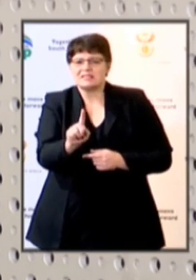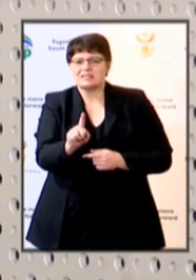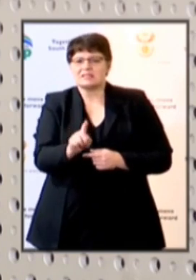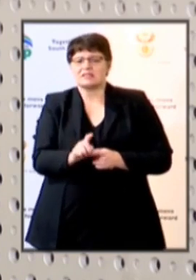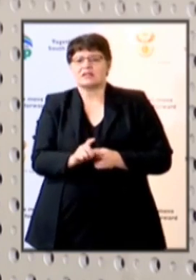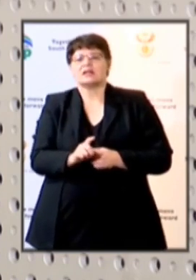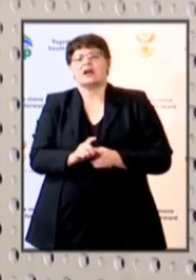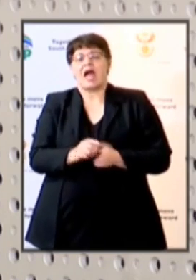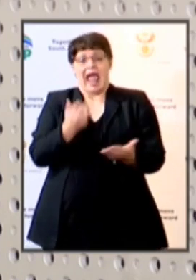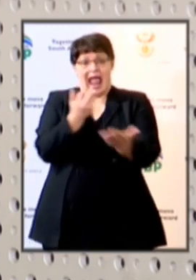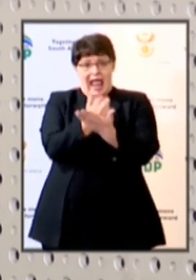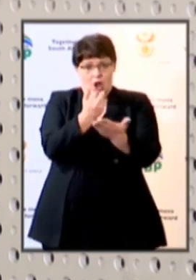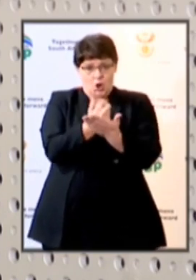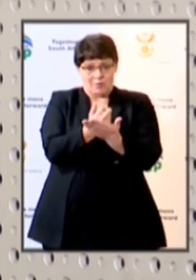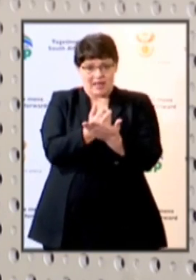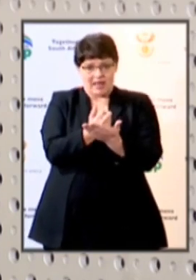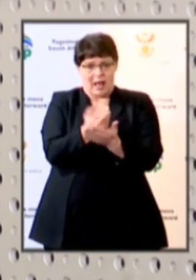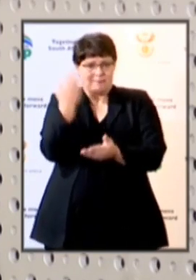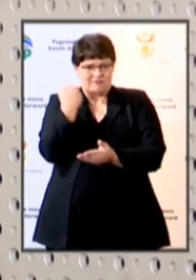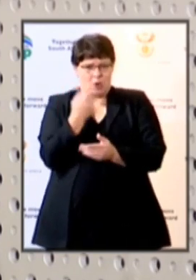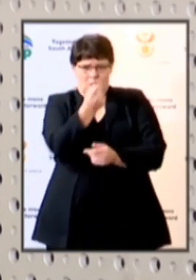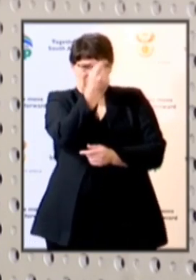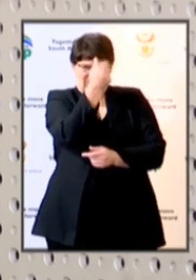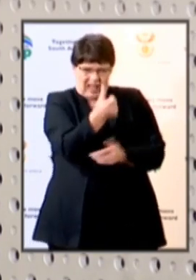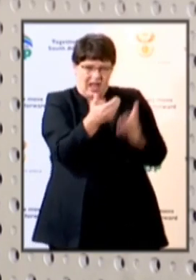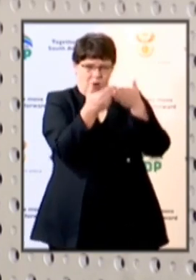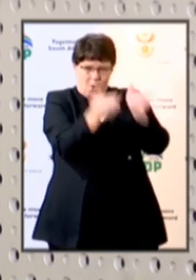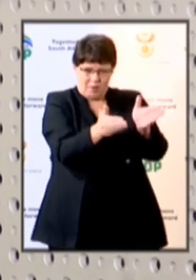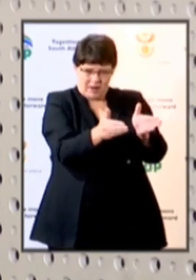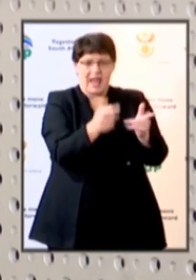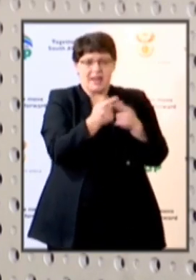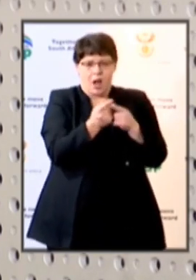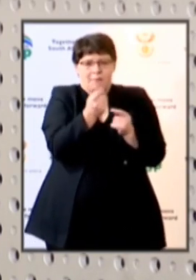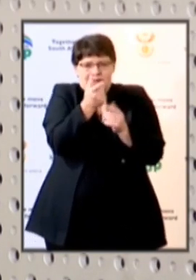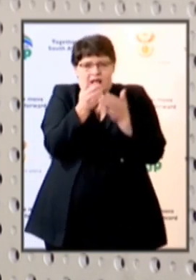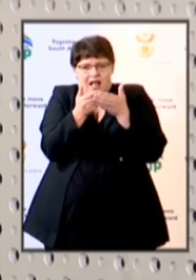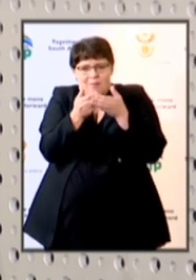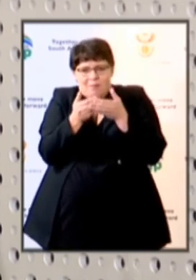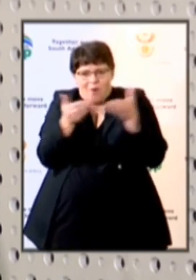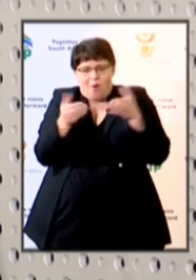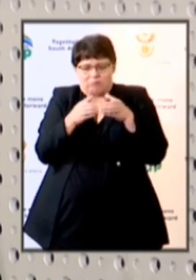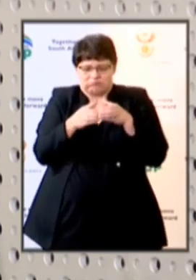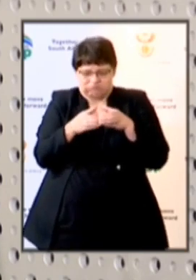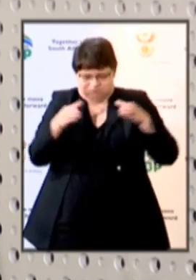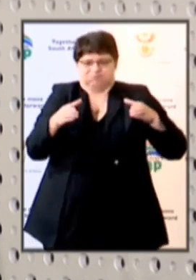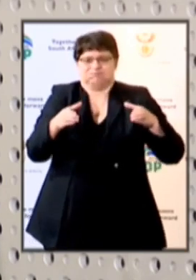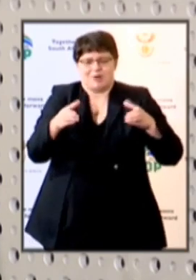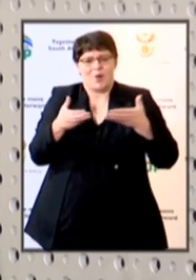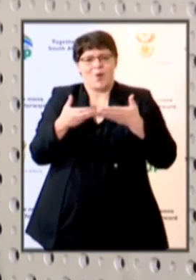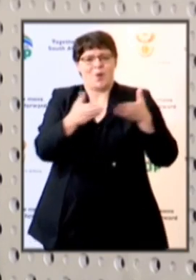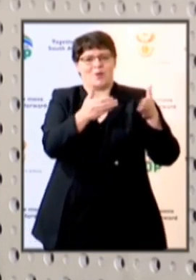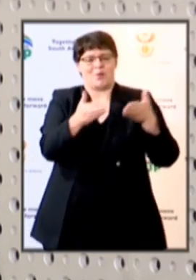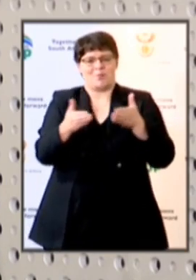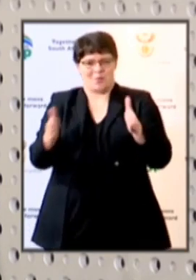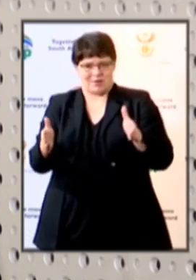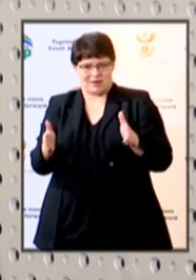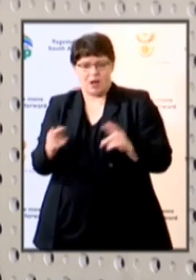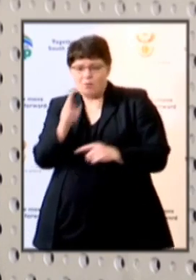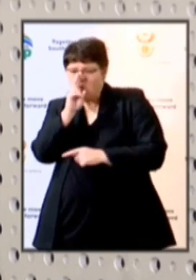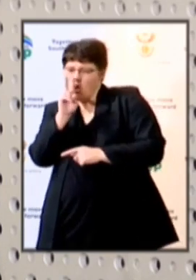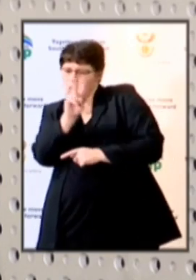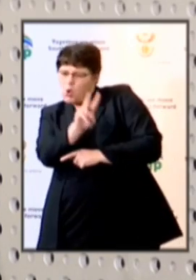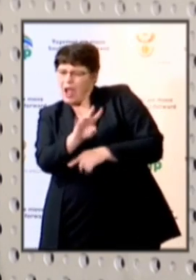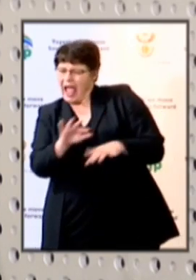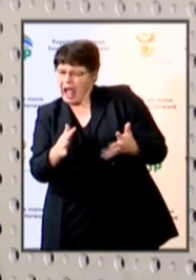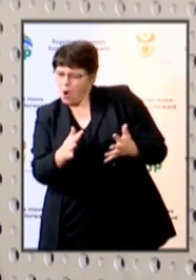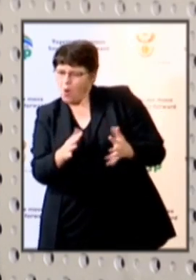of the productive economy. But we are having to look at all of this through the spectacles of health to make